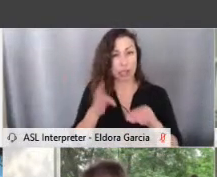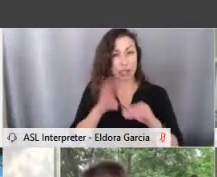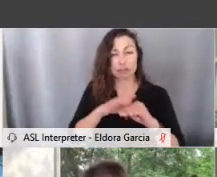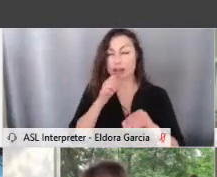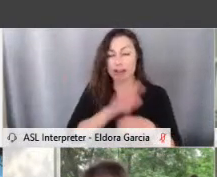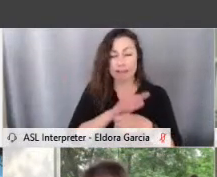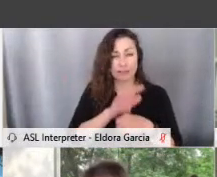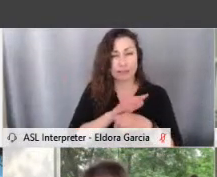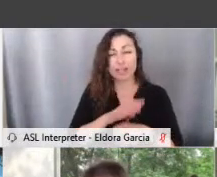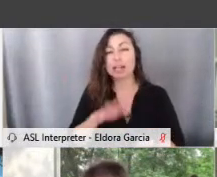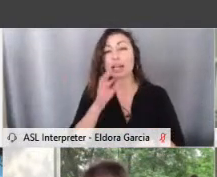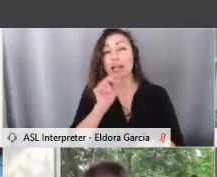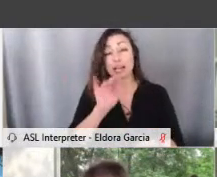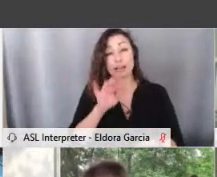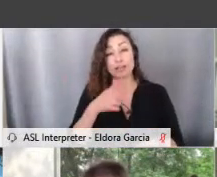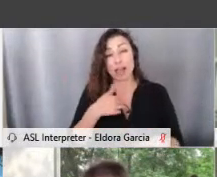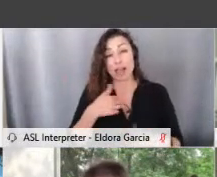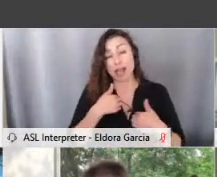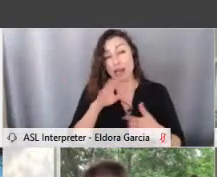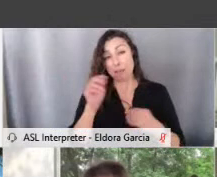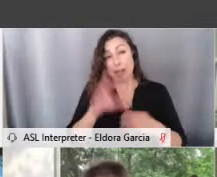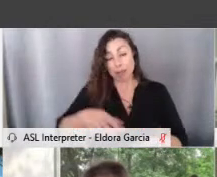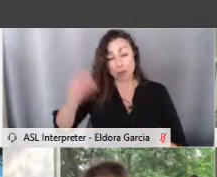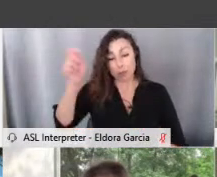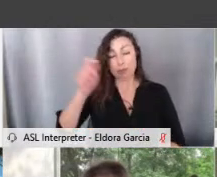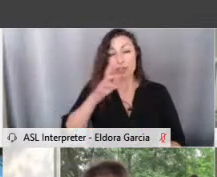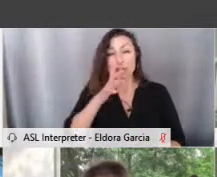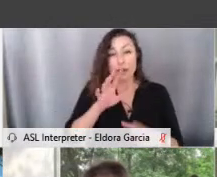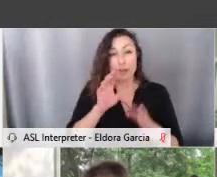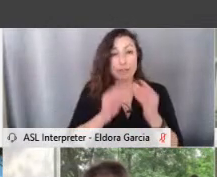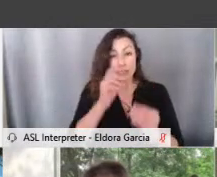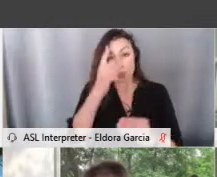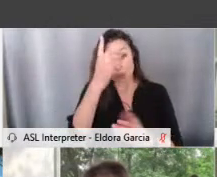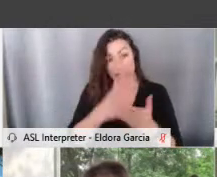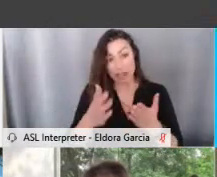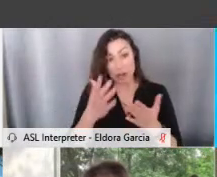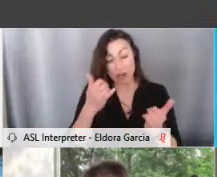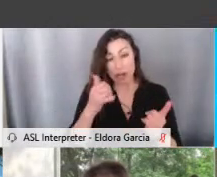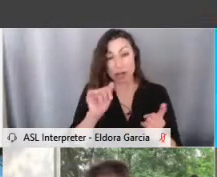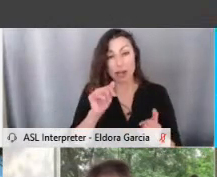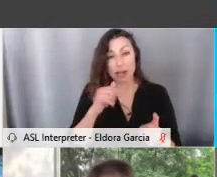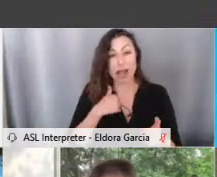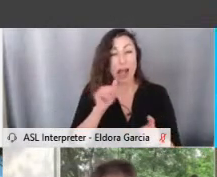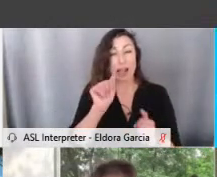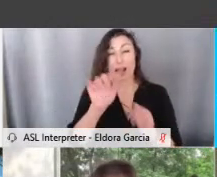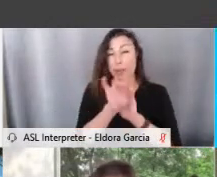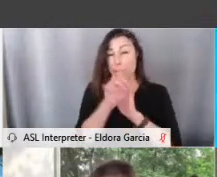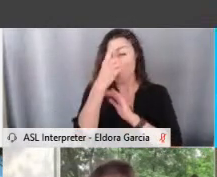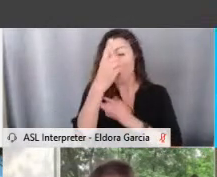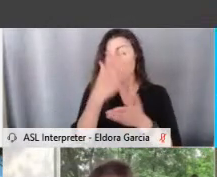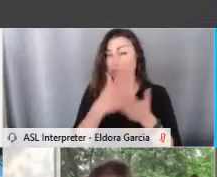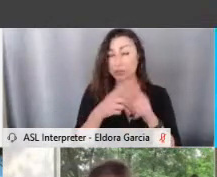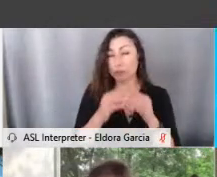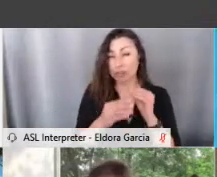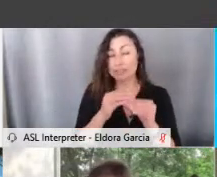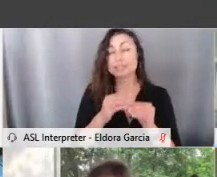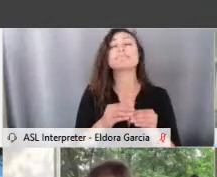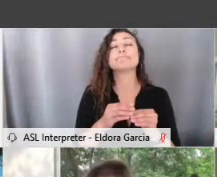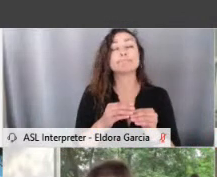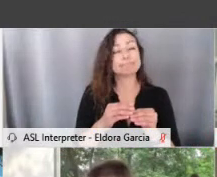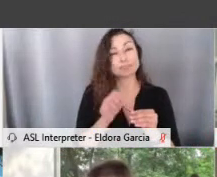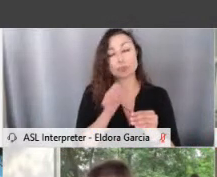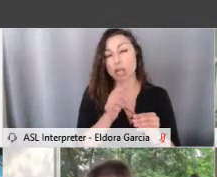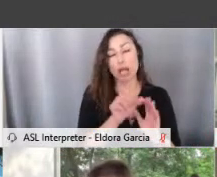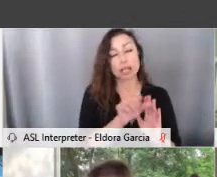isn't enough. And if I had a magic wand and could fix one thing right now, like I could only pick one thing to fix, it really wouldn't be